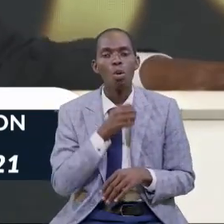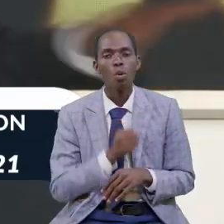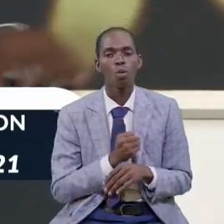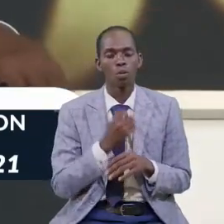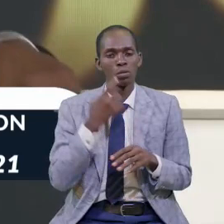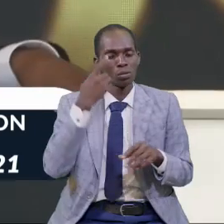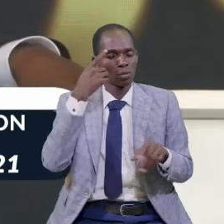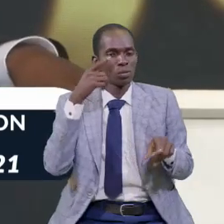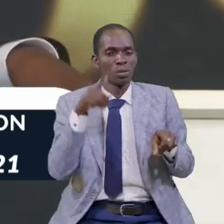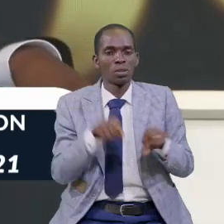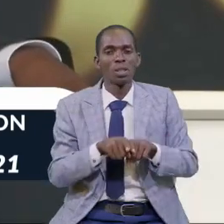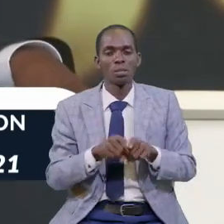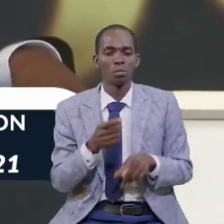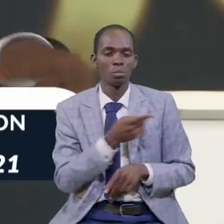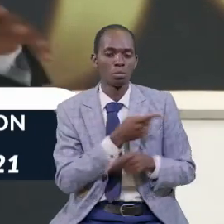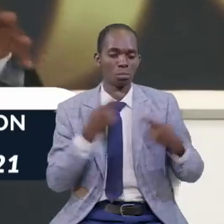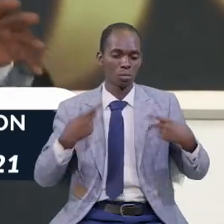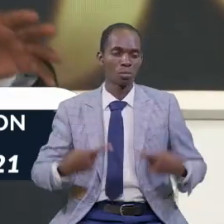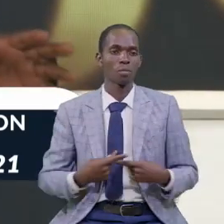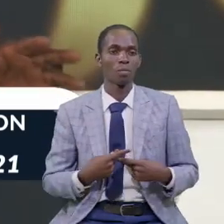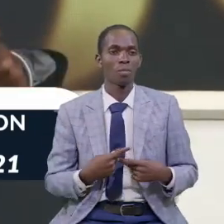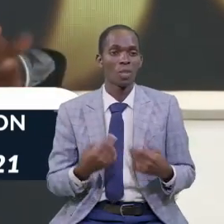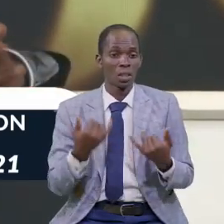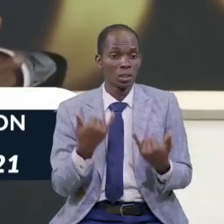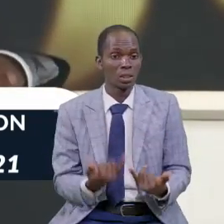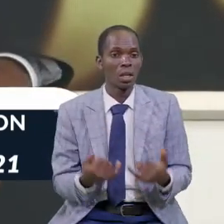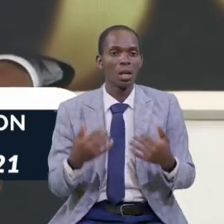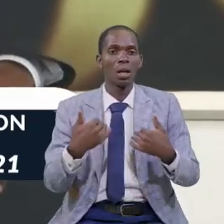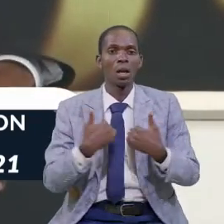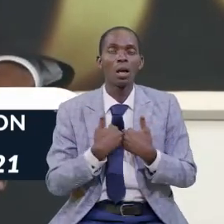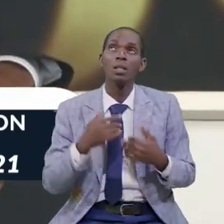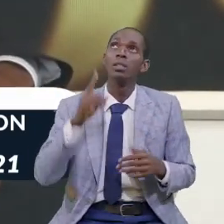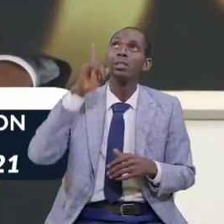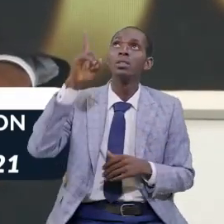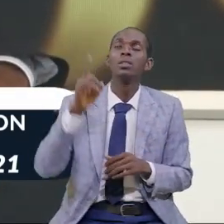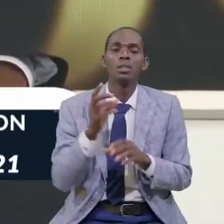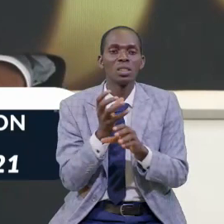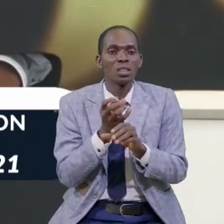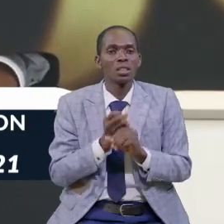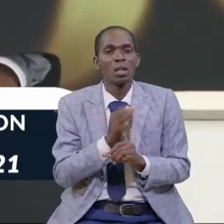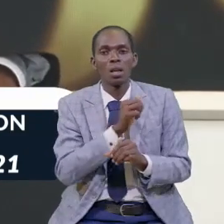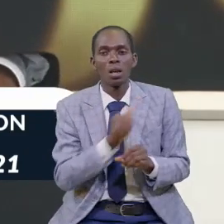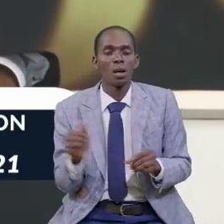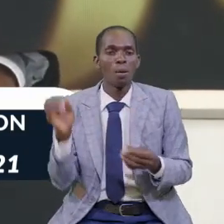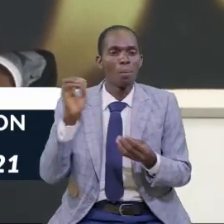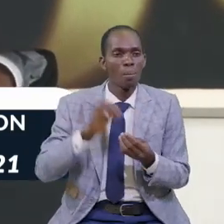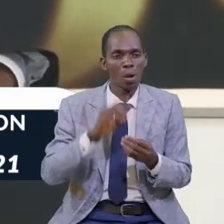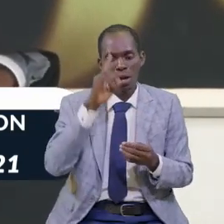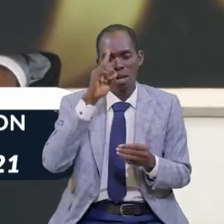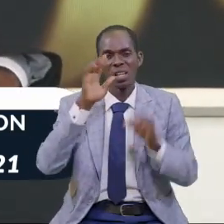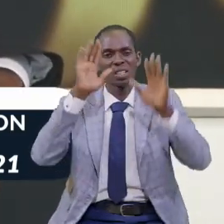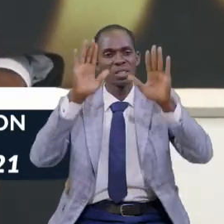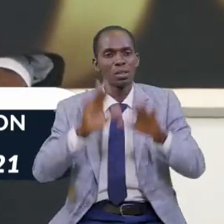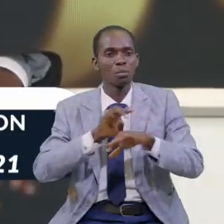Now, as he obtained a more excellent ministry, by how much also